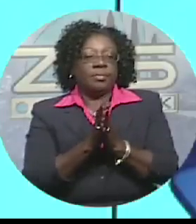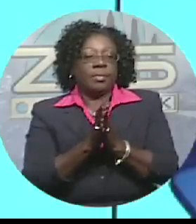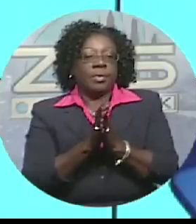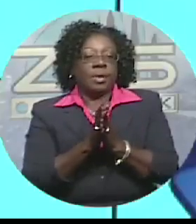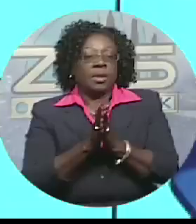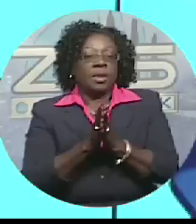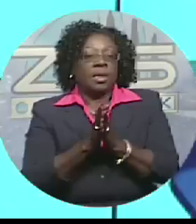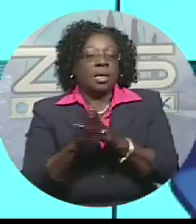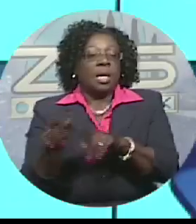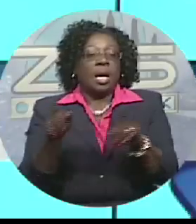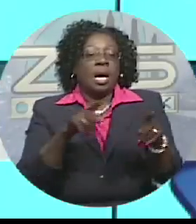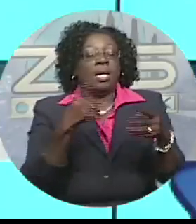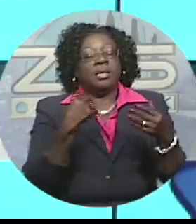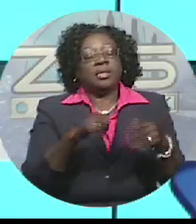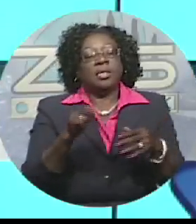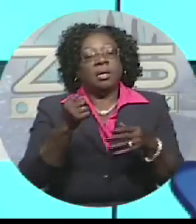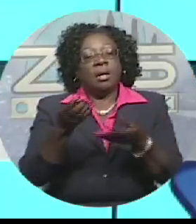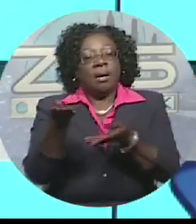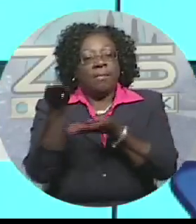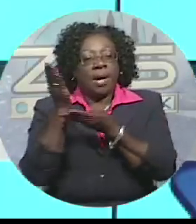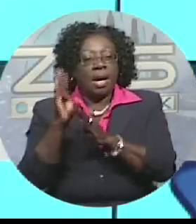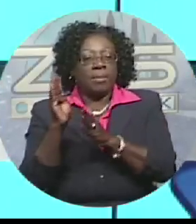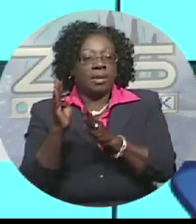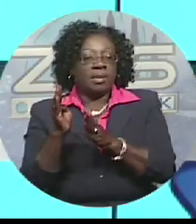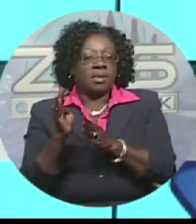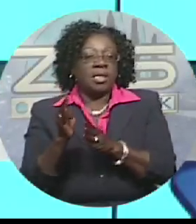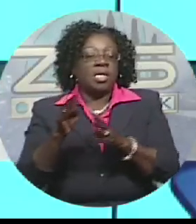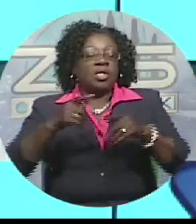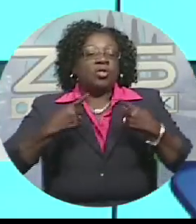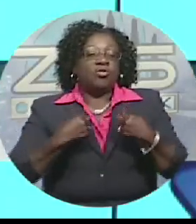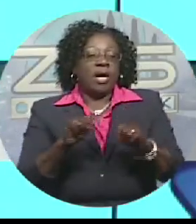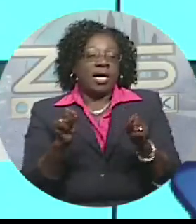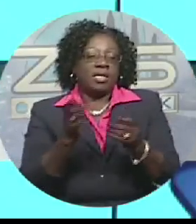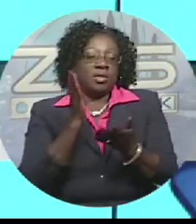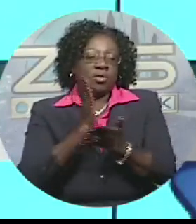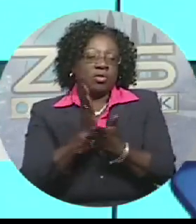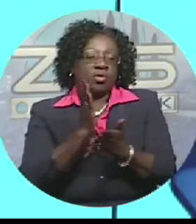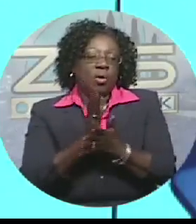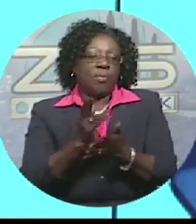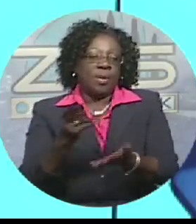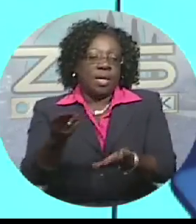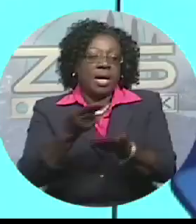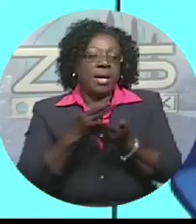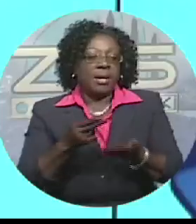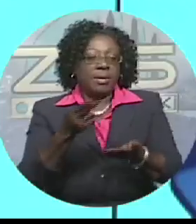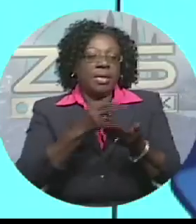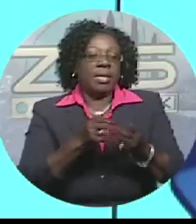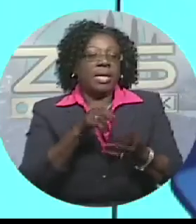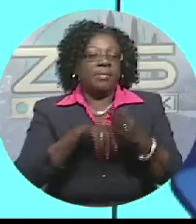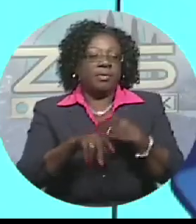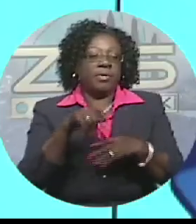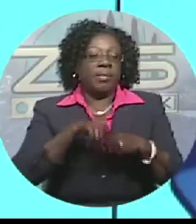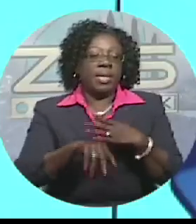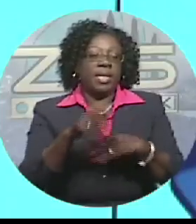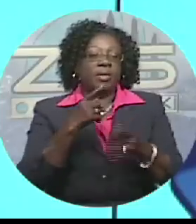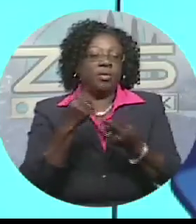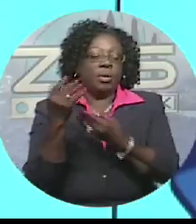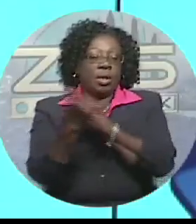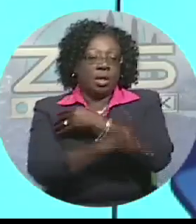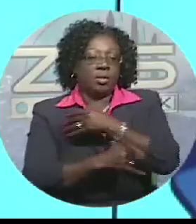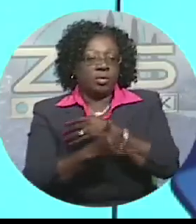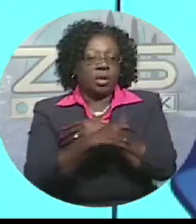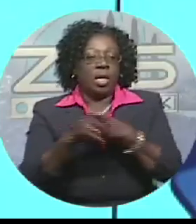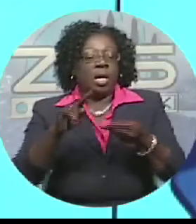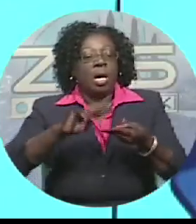Bahamas tightens its belt on illegal migration, the European Union is doing the same. Thousands cross the Mediterranean in